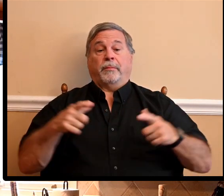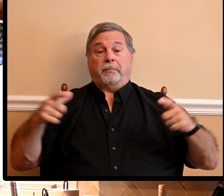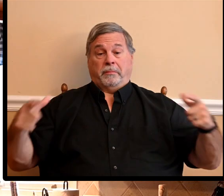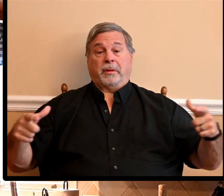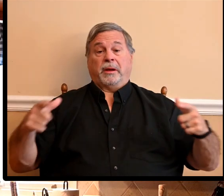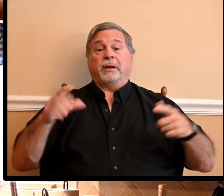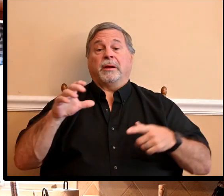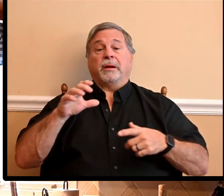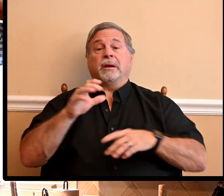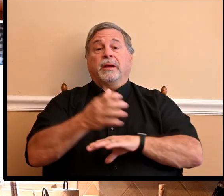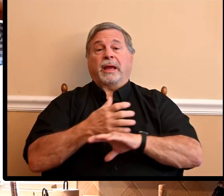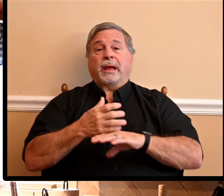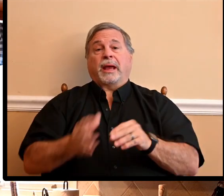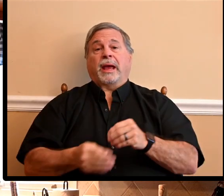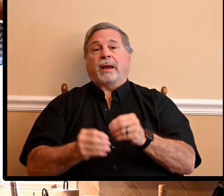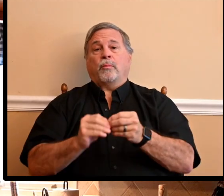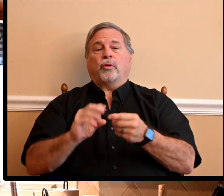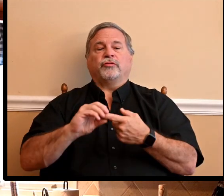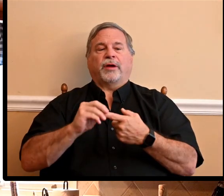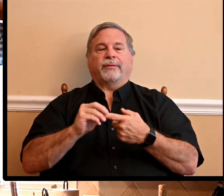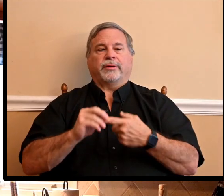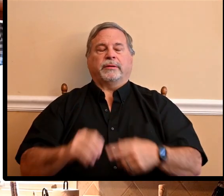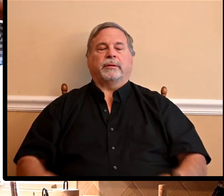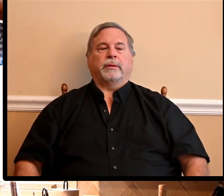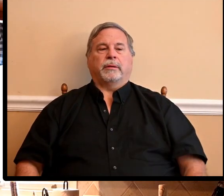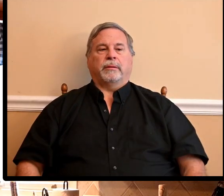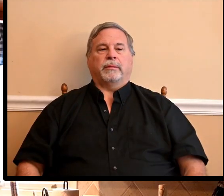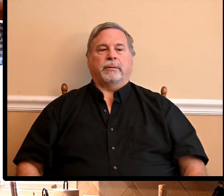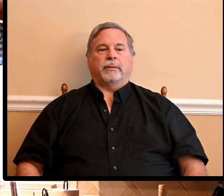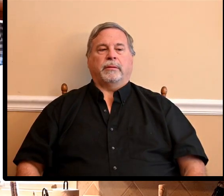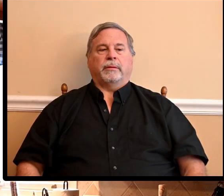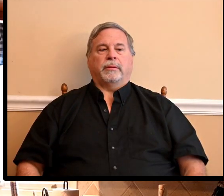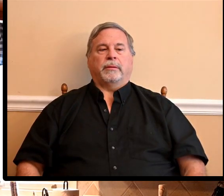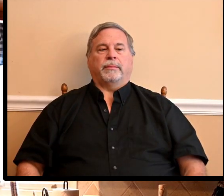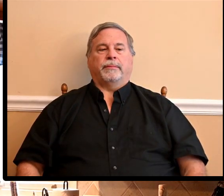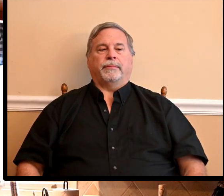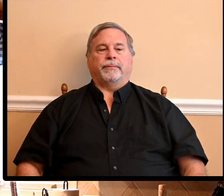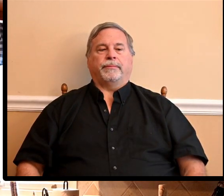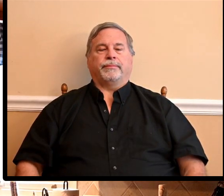cherries across. Now if you have a bigger cake, again, add more cherries.